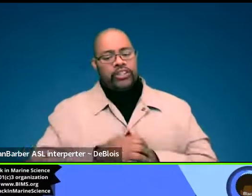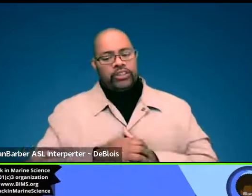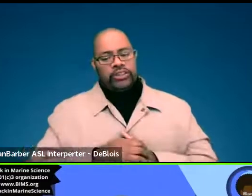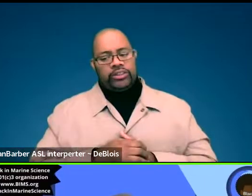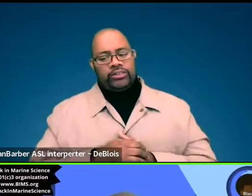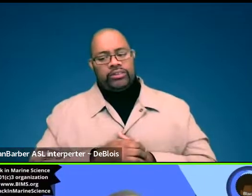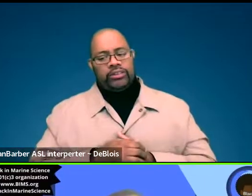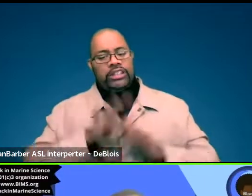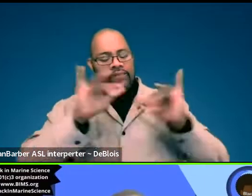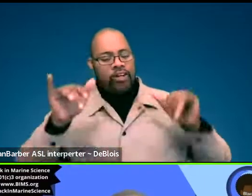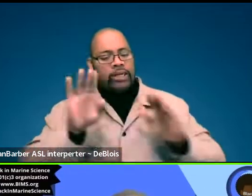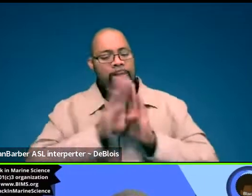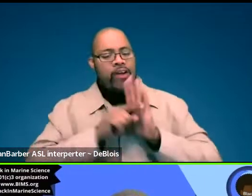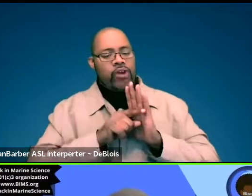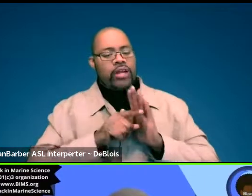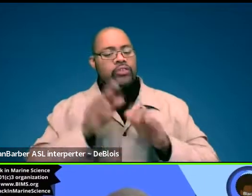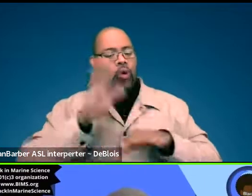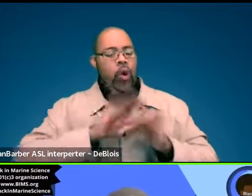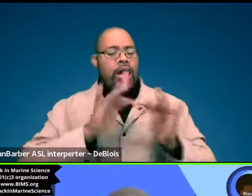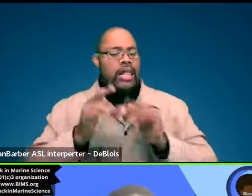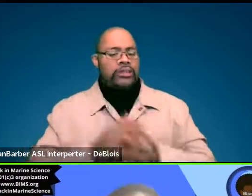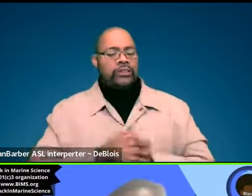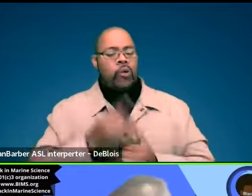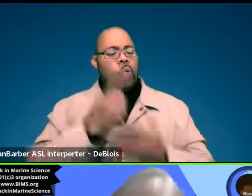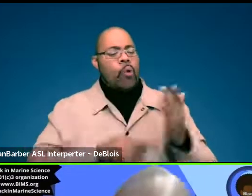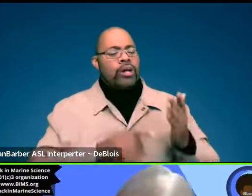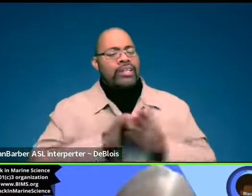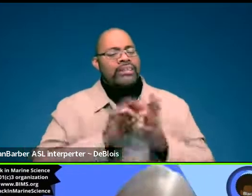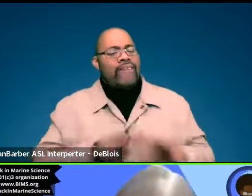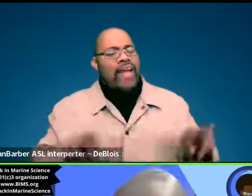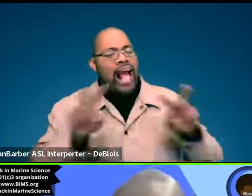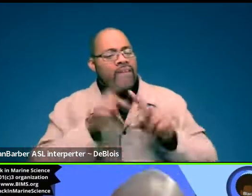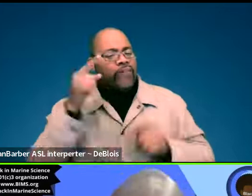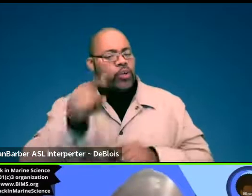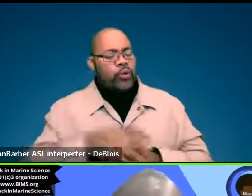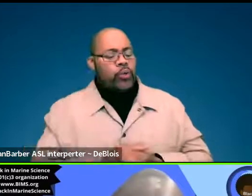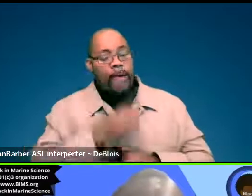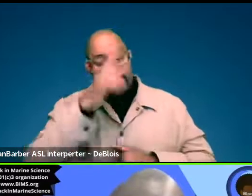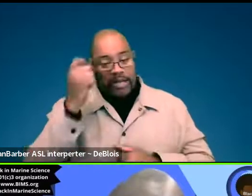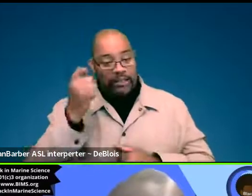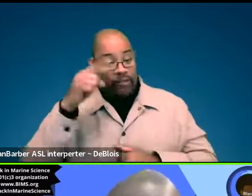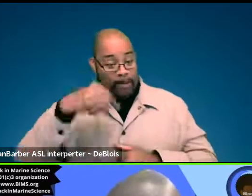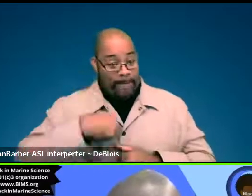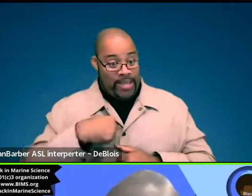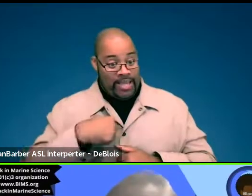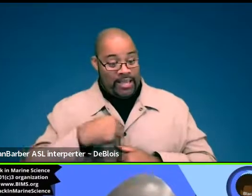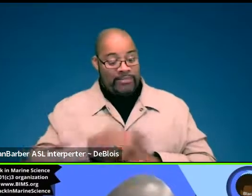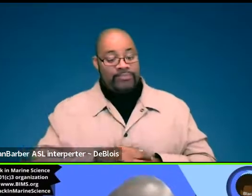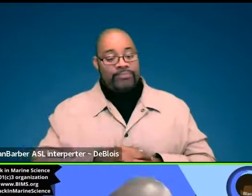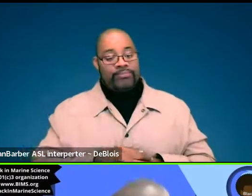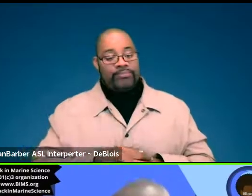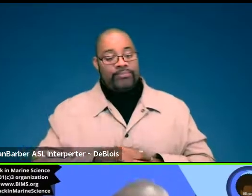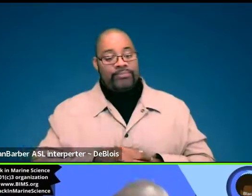of diverse backgrounds to be online? Like, what is the value for you? Because for me, right,